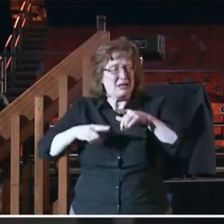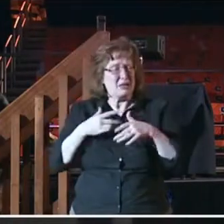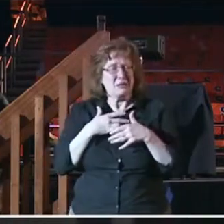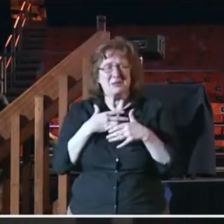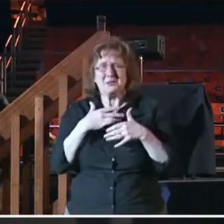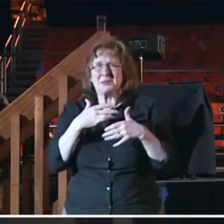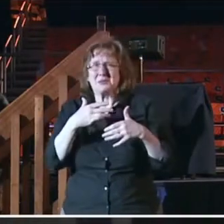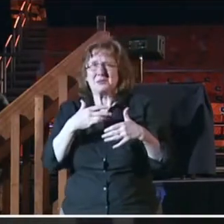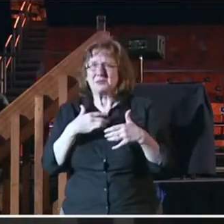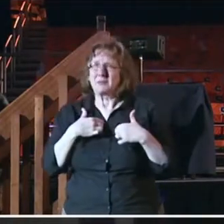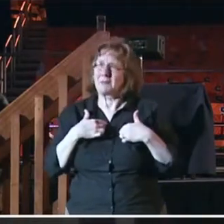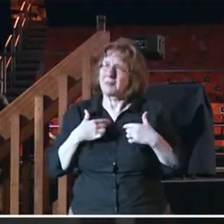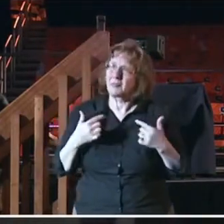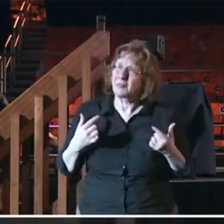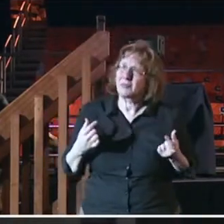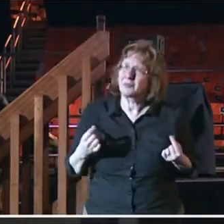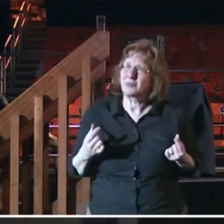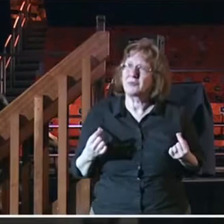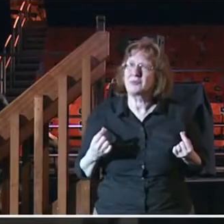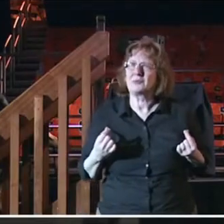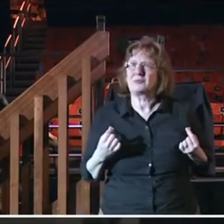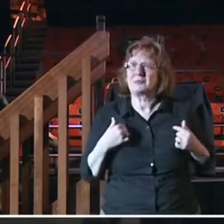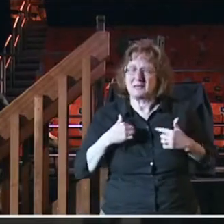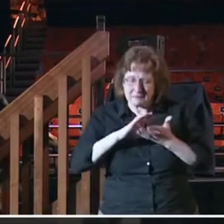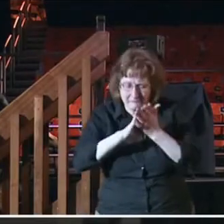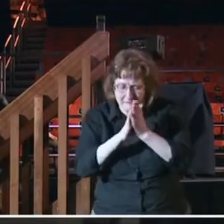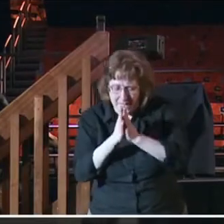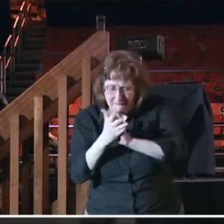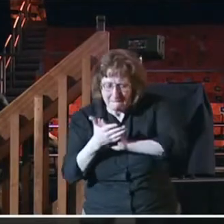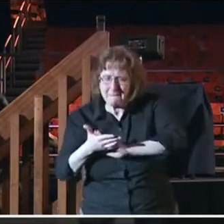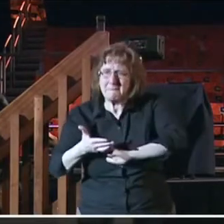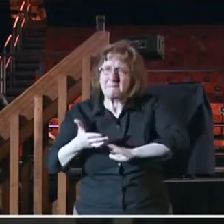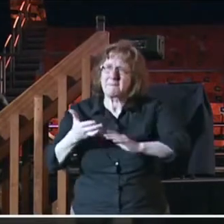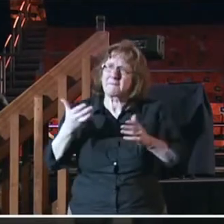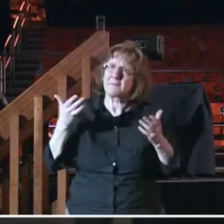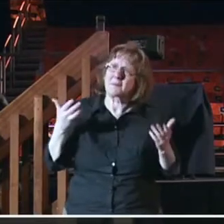Am I supposed to be